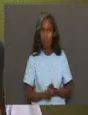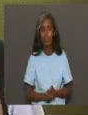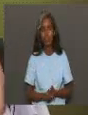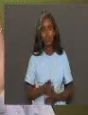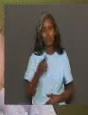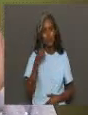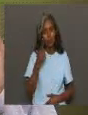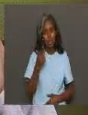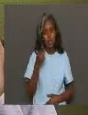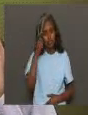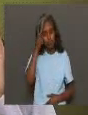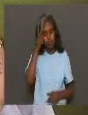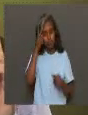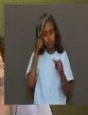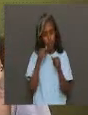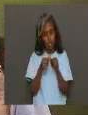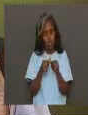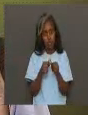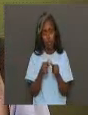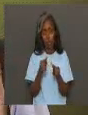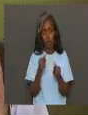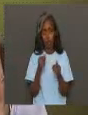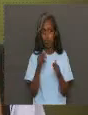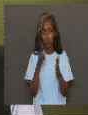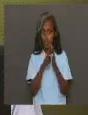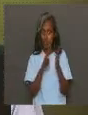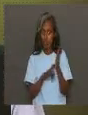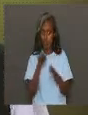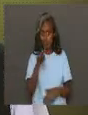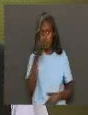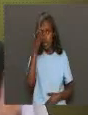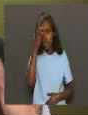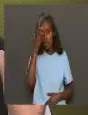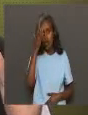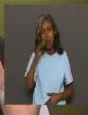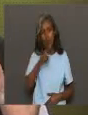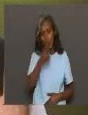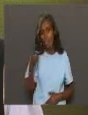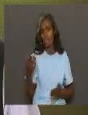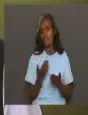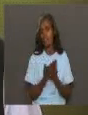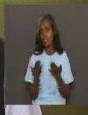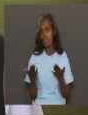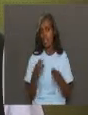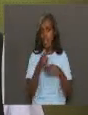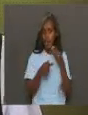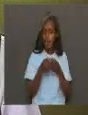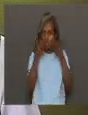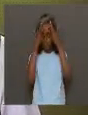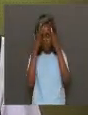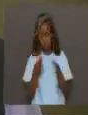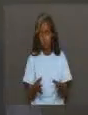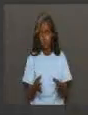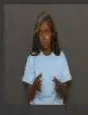Once you have memorized those rules, you will know almost everything about